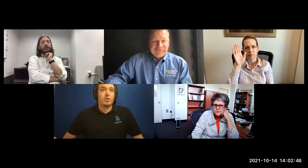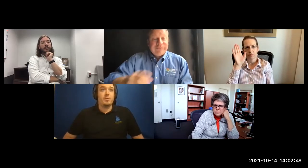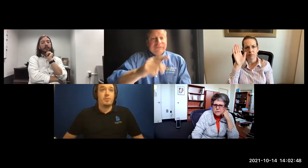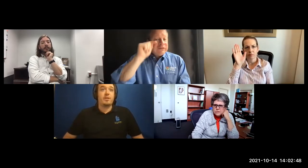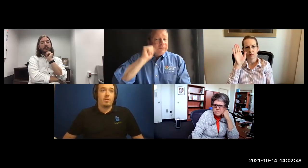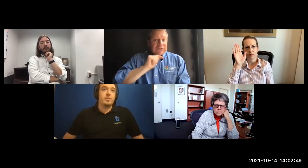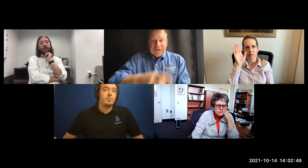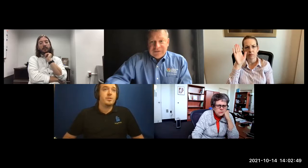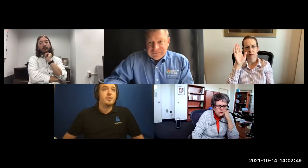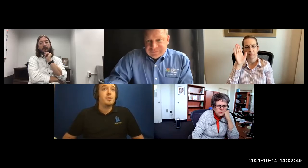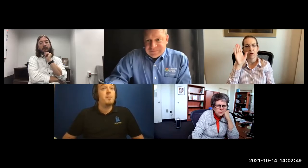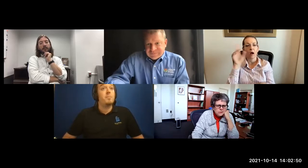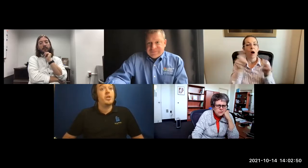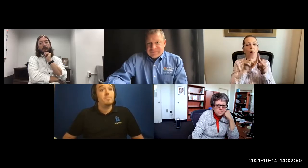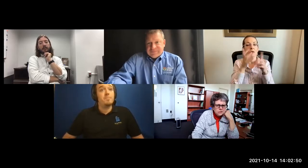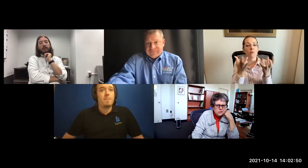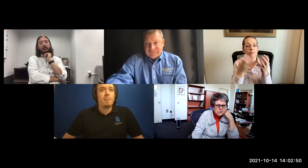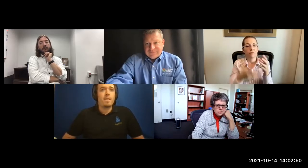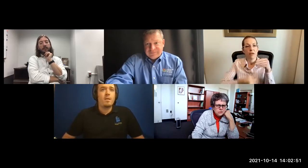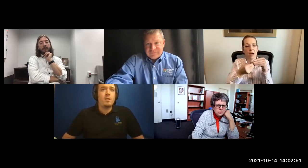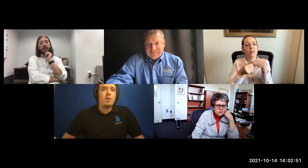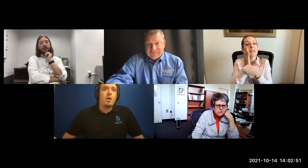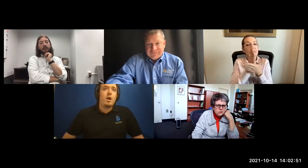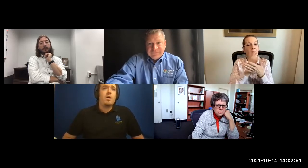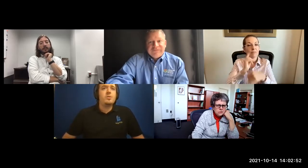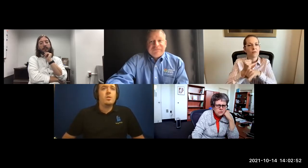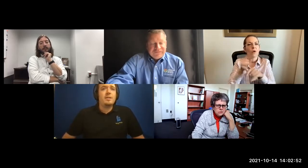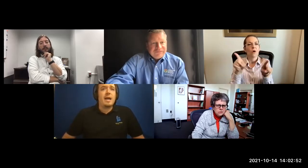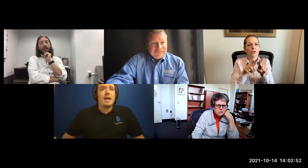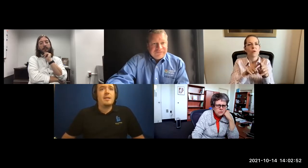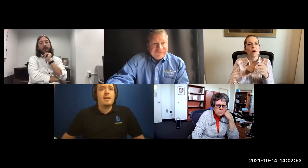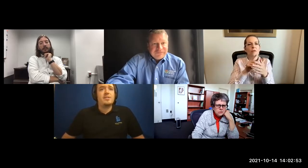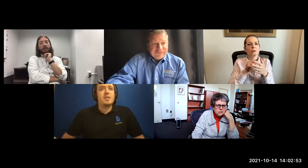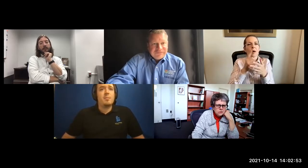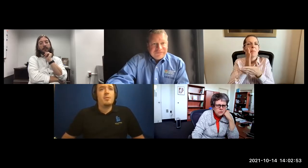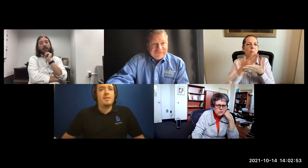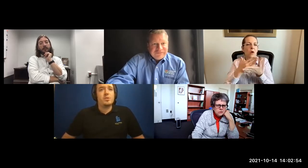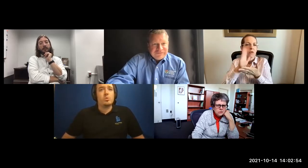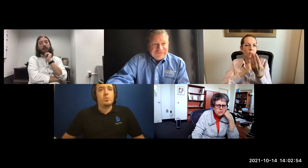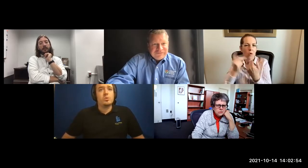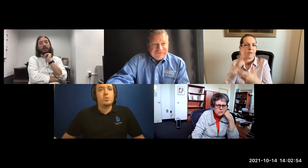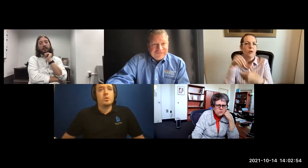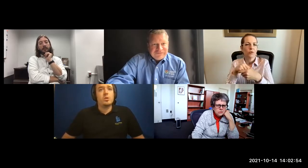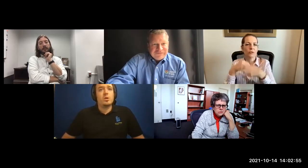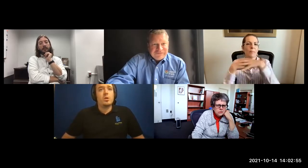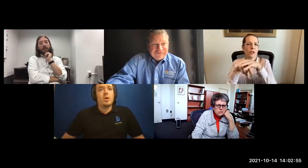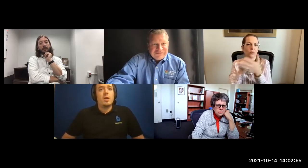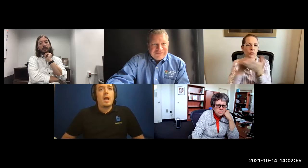long-term objective of this process. Michelle. I'd also like to add that some deaf